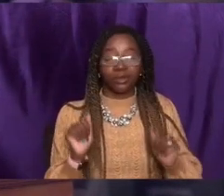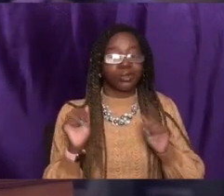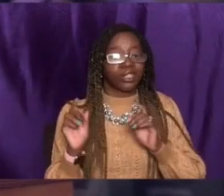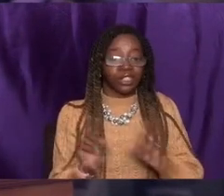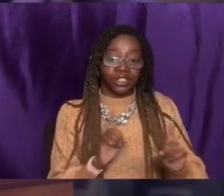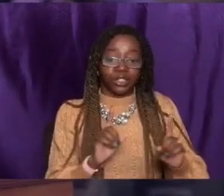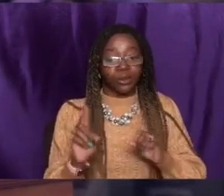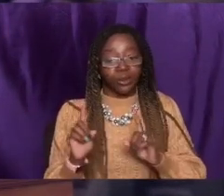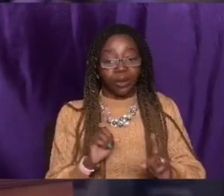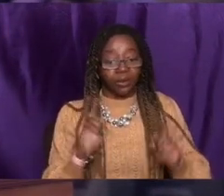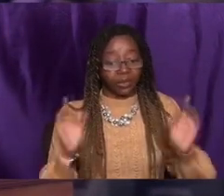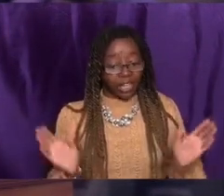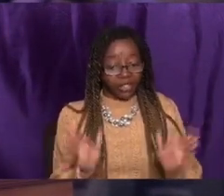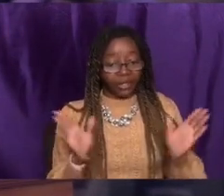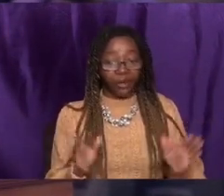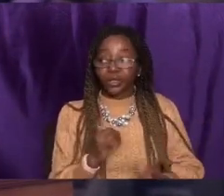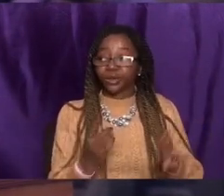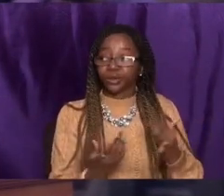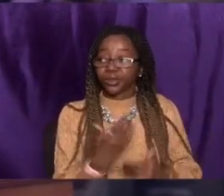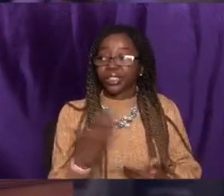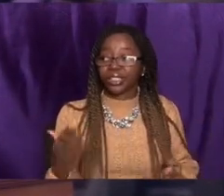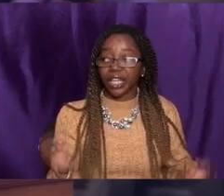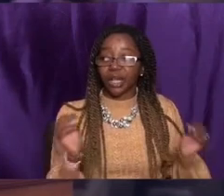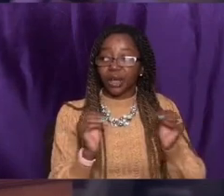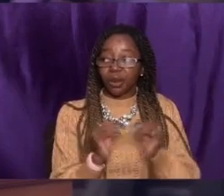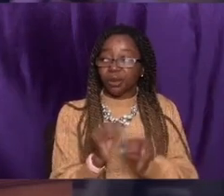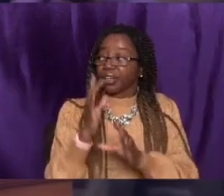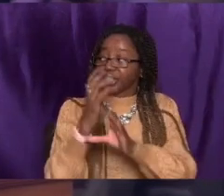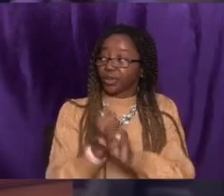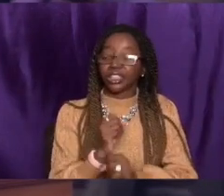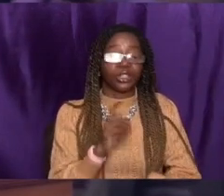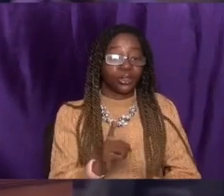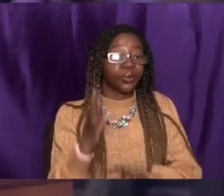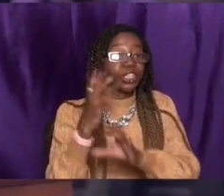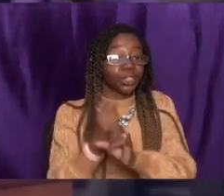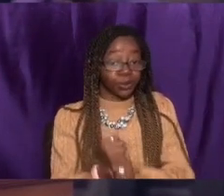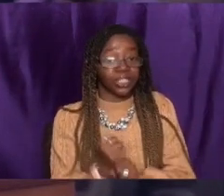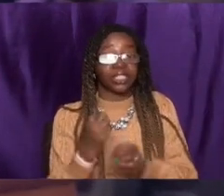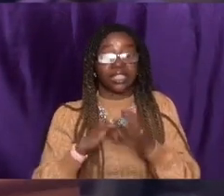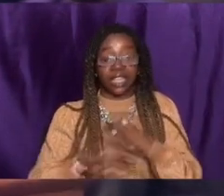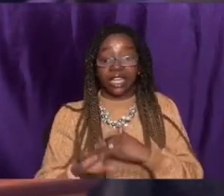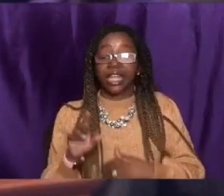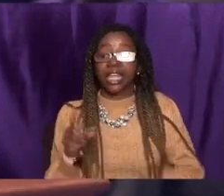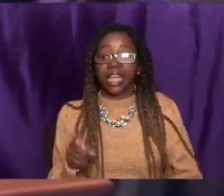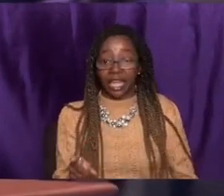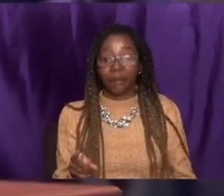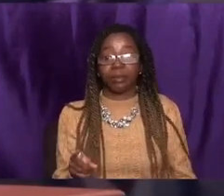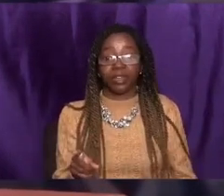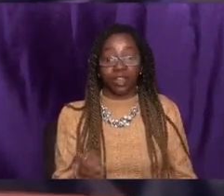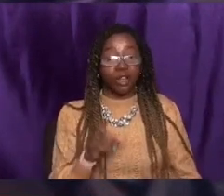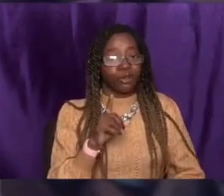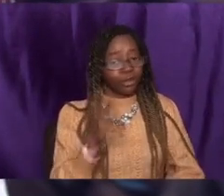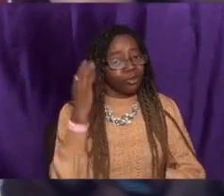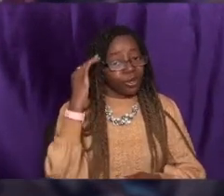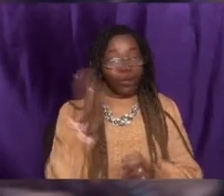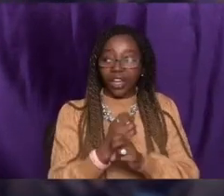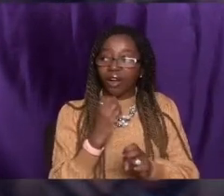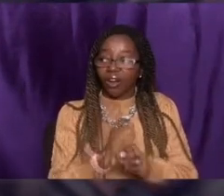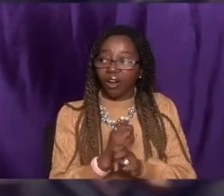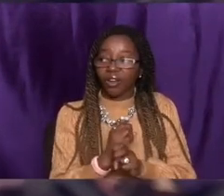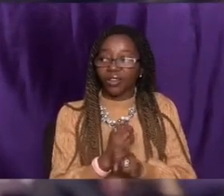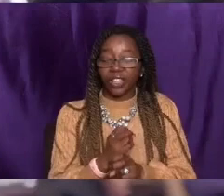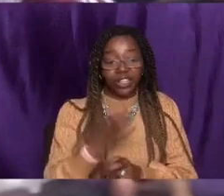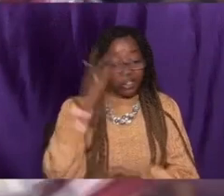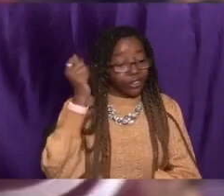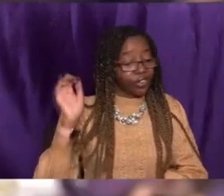y'all through this thing because more than trusting you, he trusted him. Do you know how hard it is to lead folk